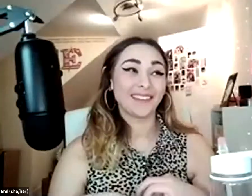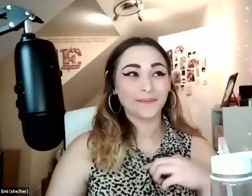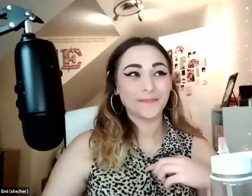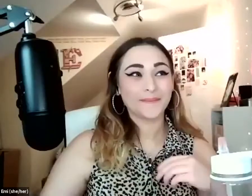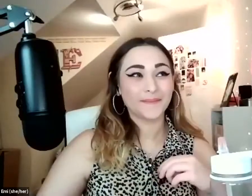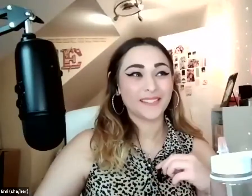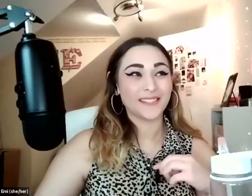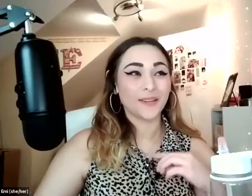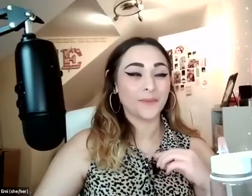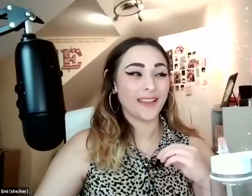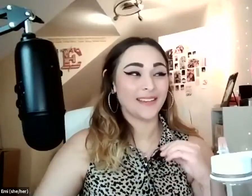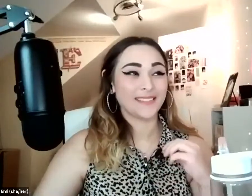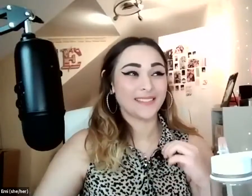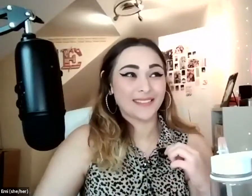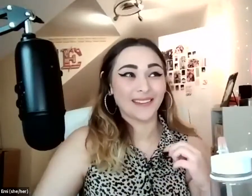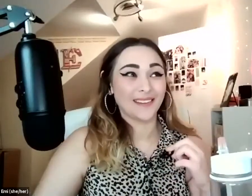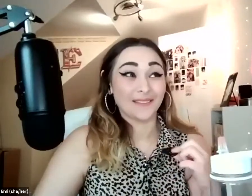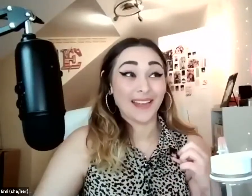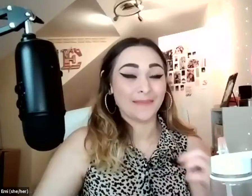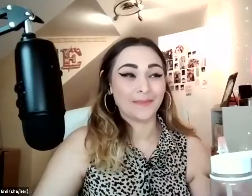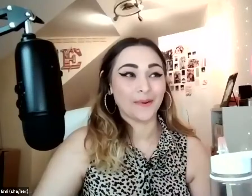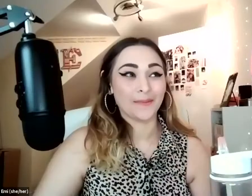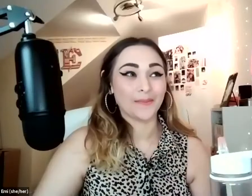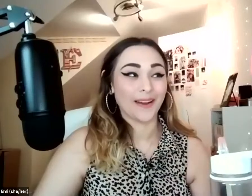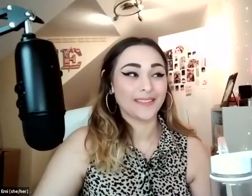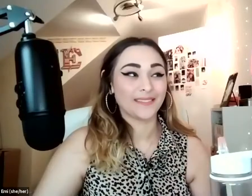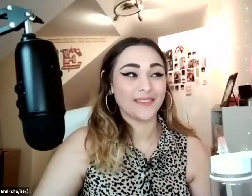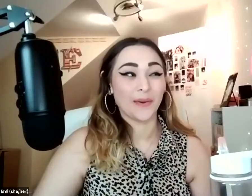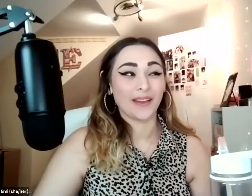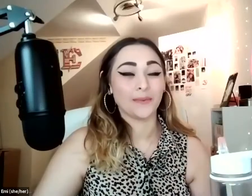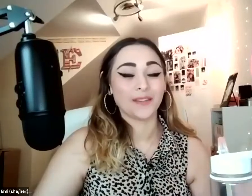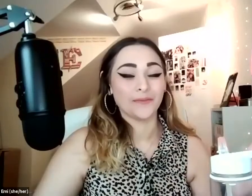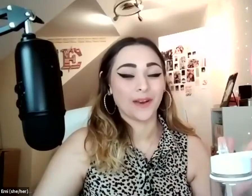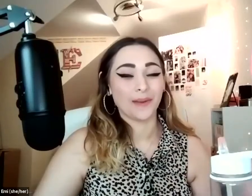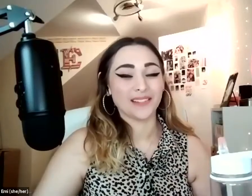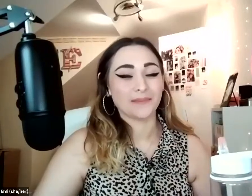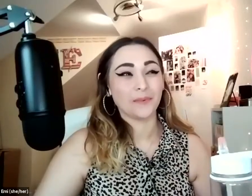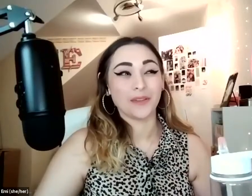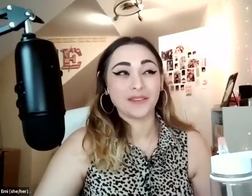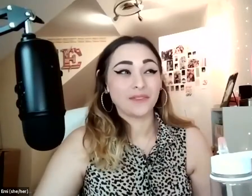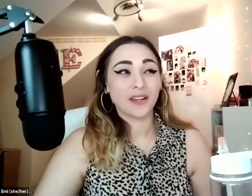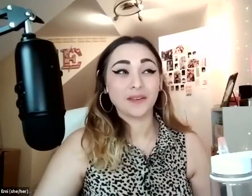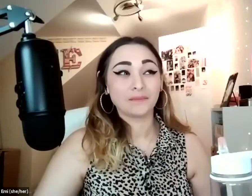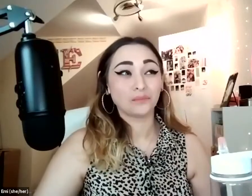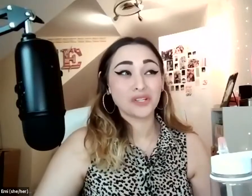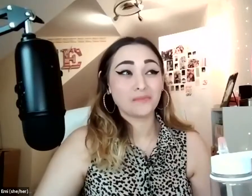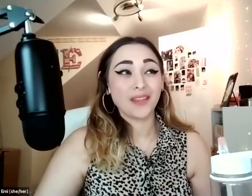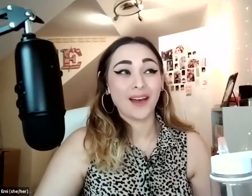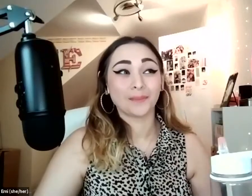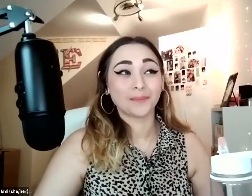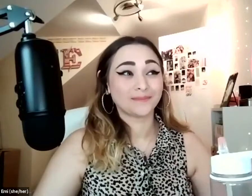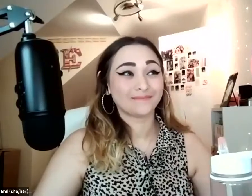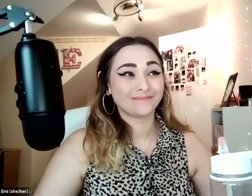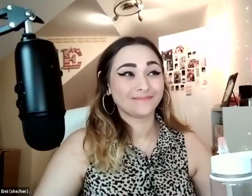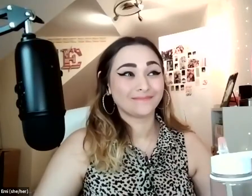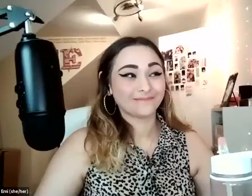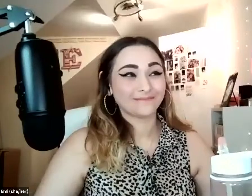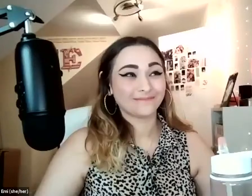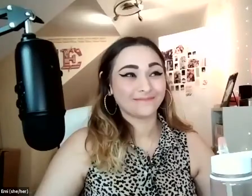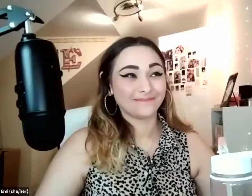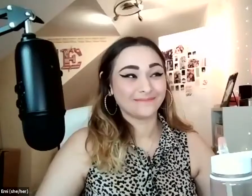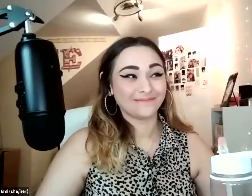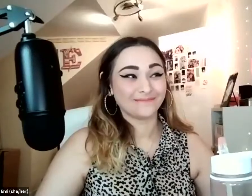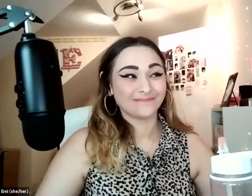feeling to see so many other ace people in Pride, knowing that I was going right past the people that didn't think we should be there.